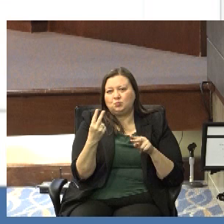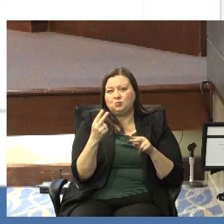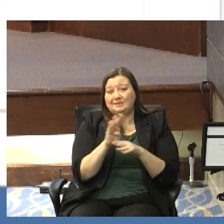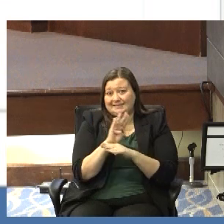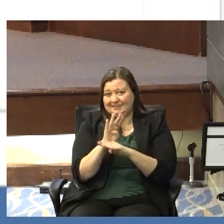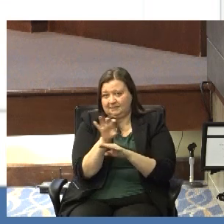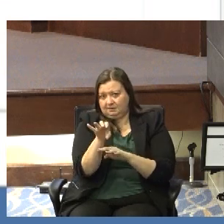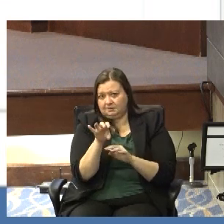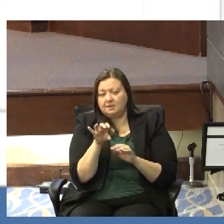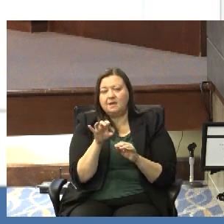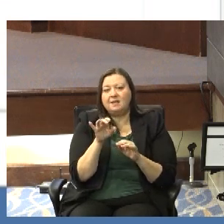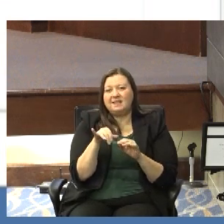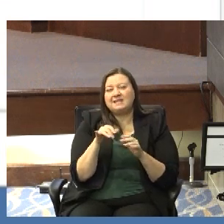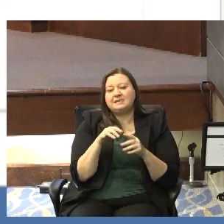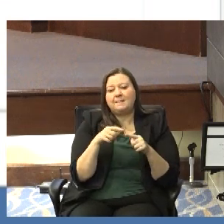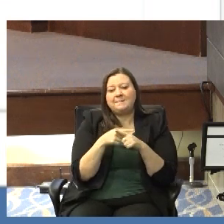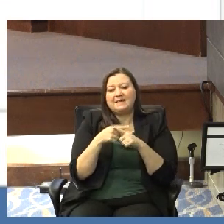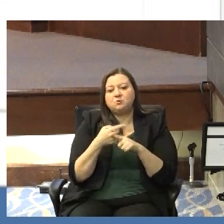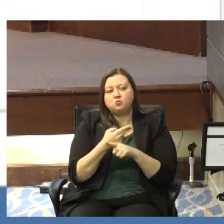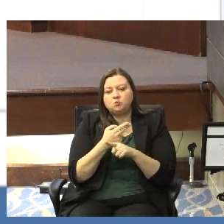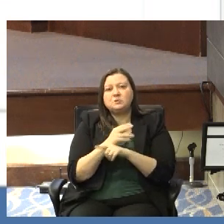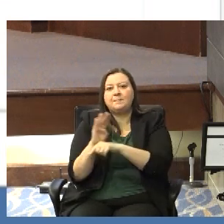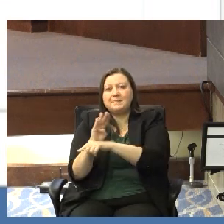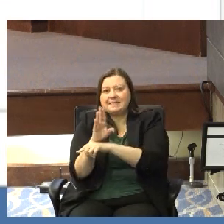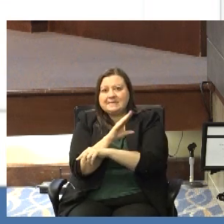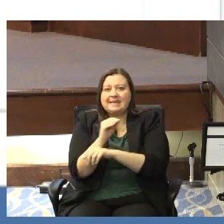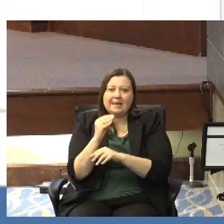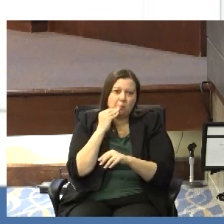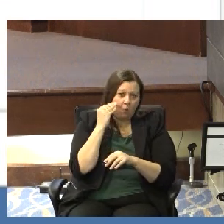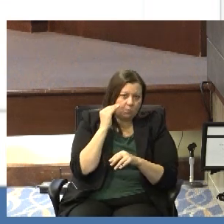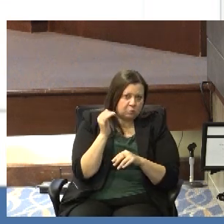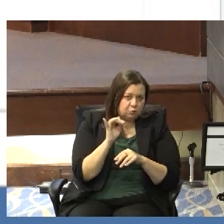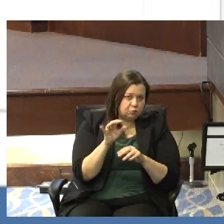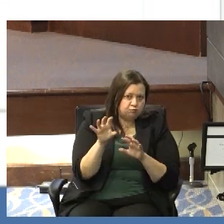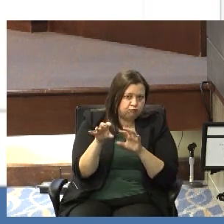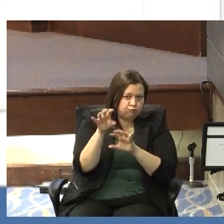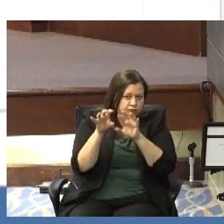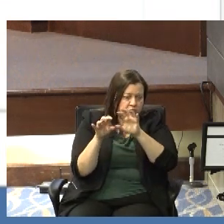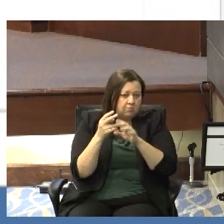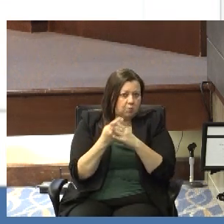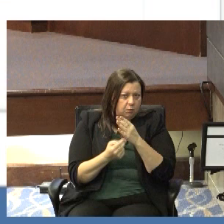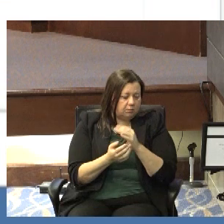zoning, which is our mixed use commercial zoning that allows commercial and